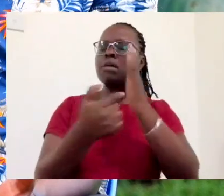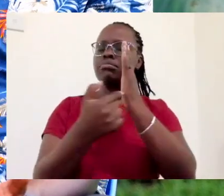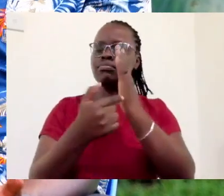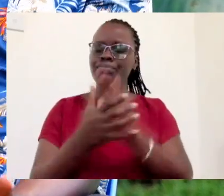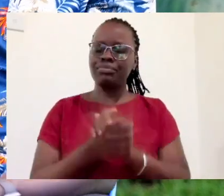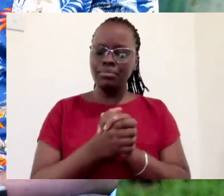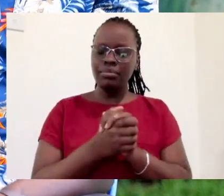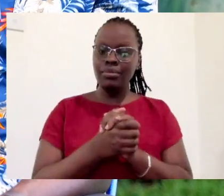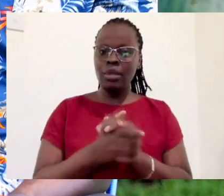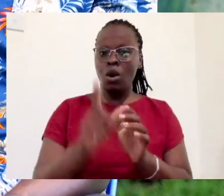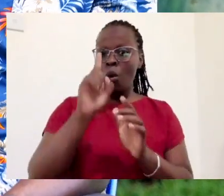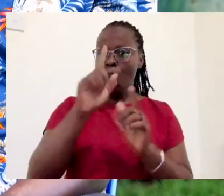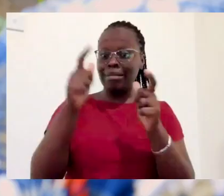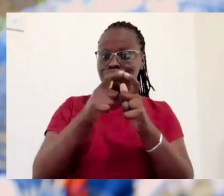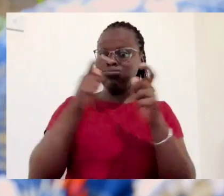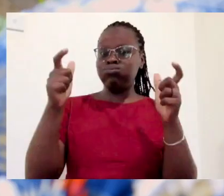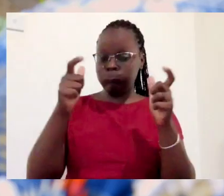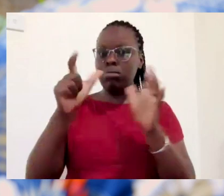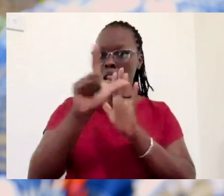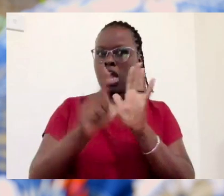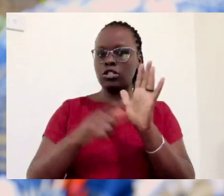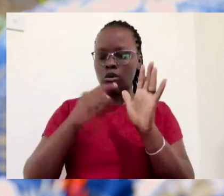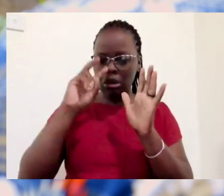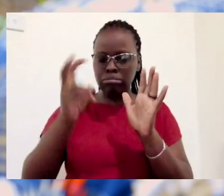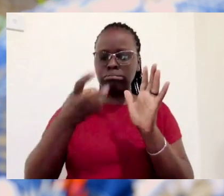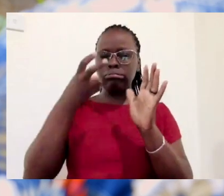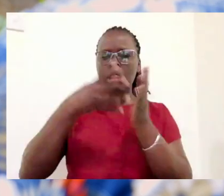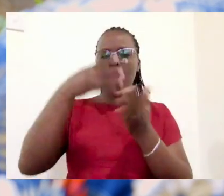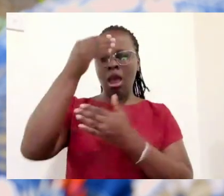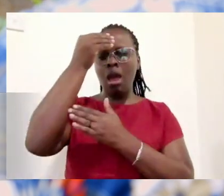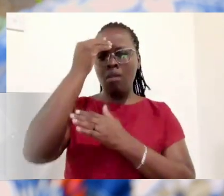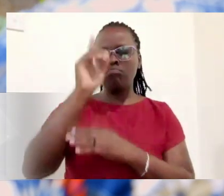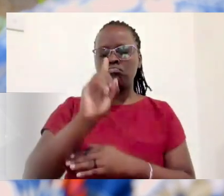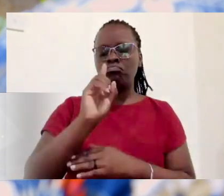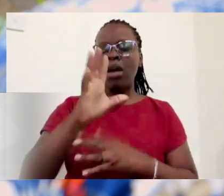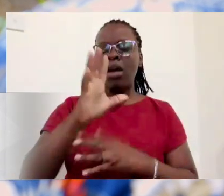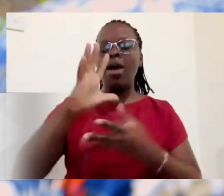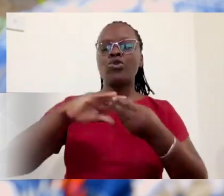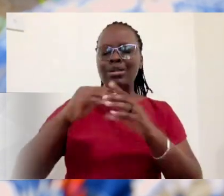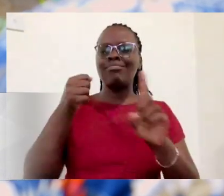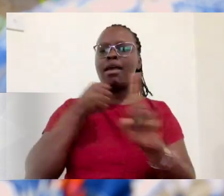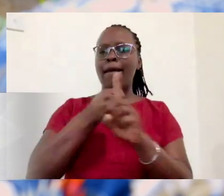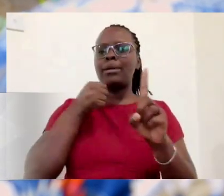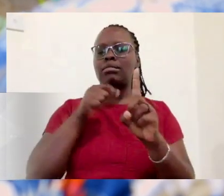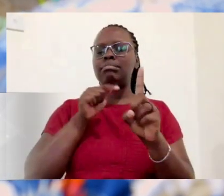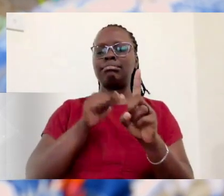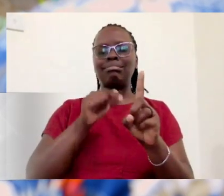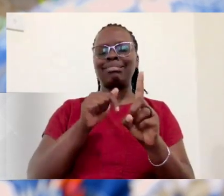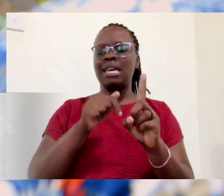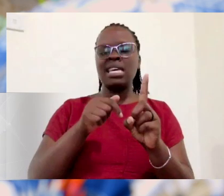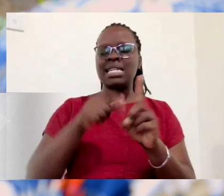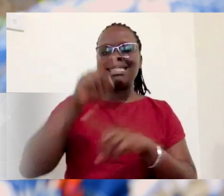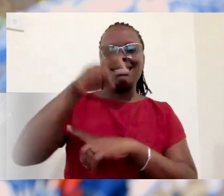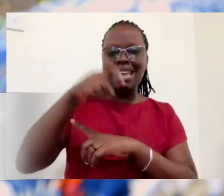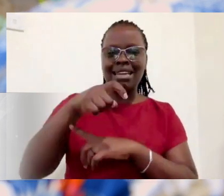to prisoners? I think one of our biggest lessons that we have learned is that creating